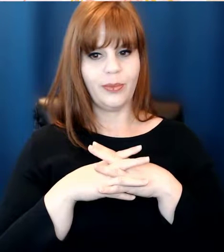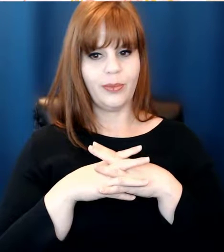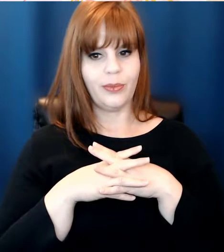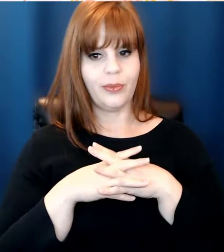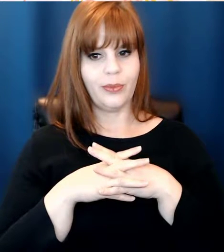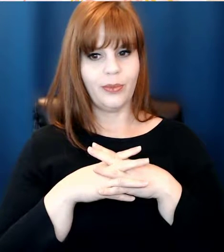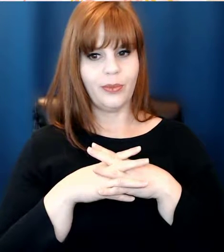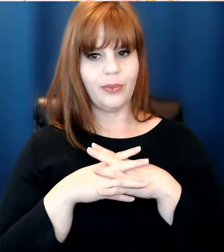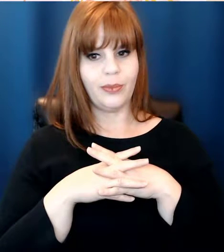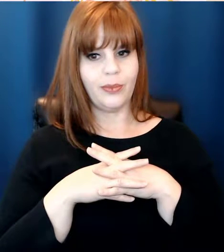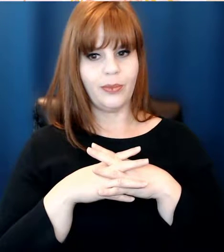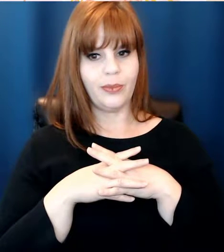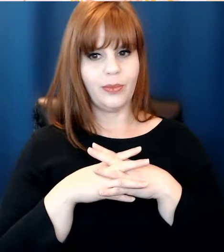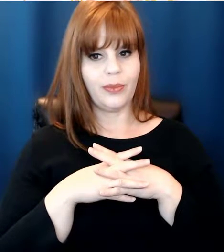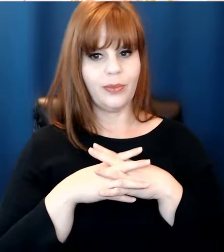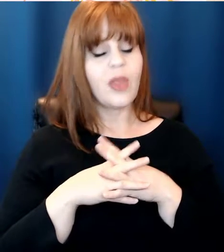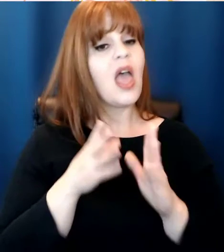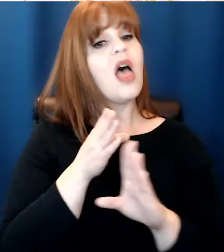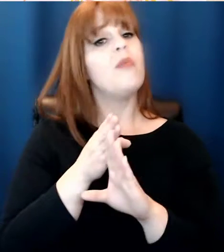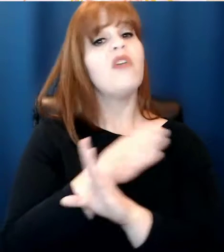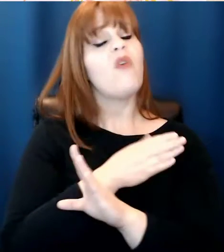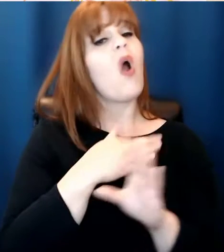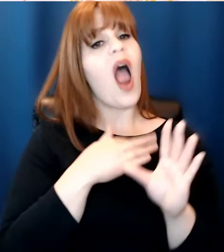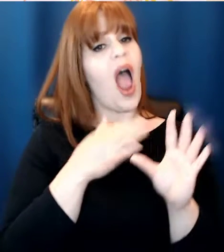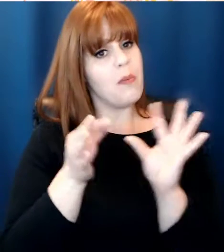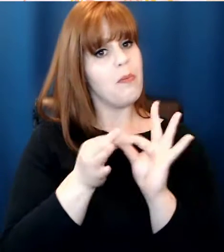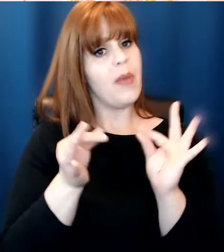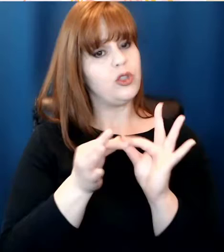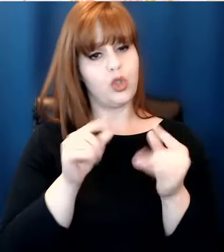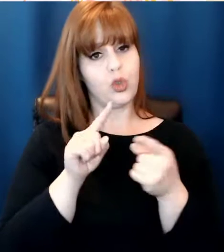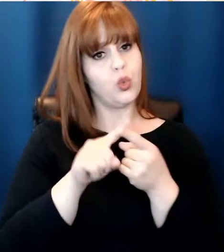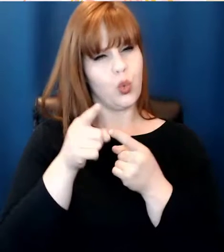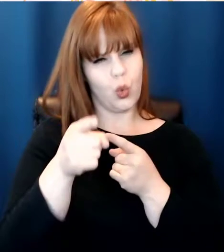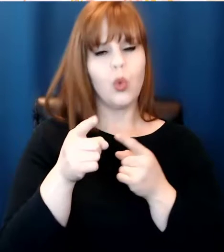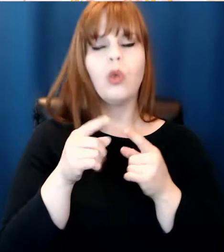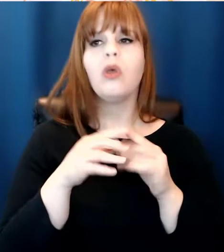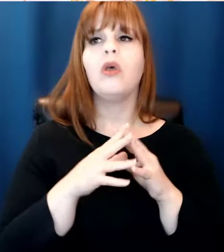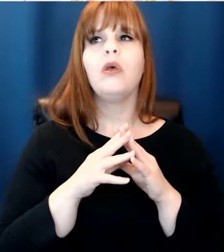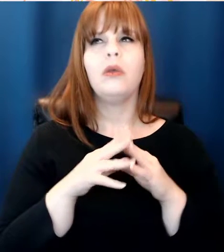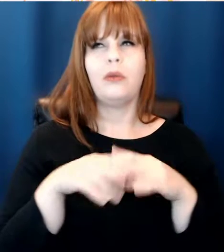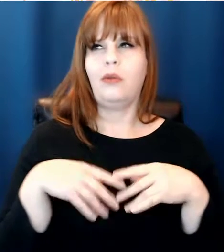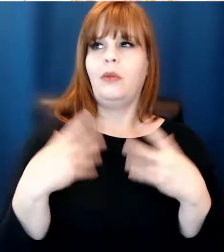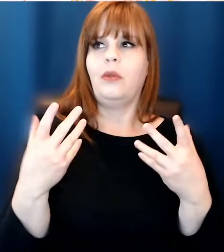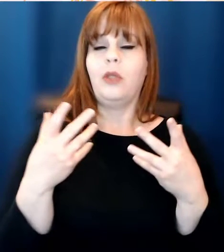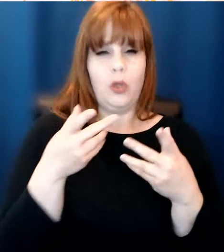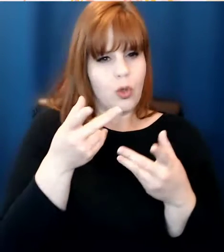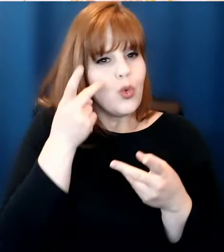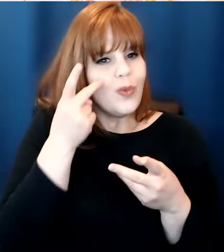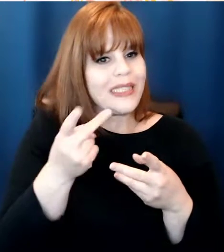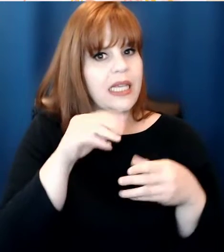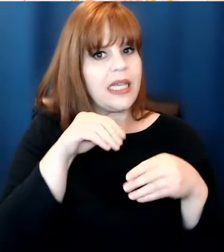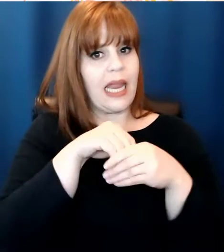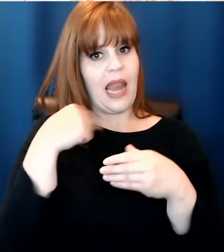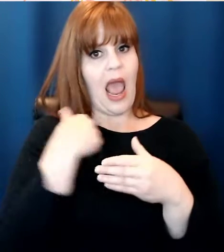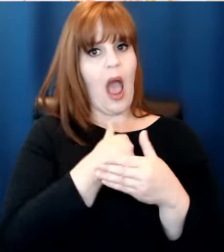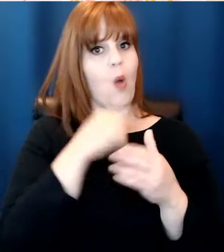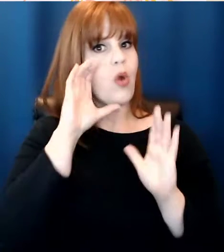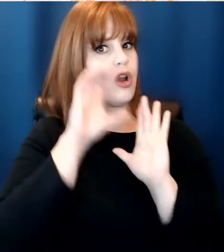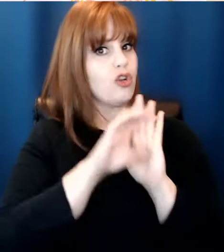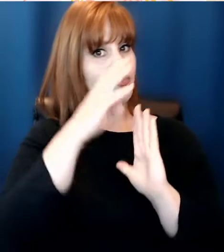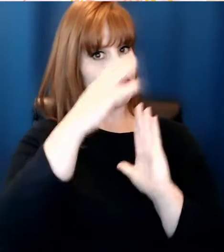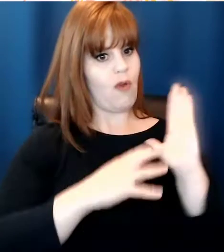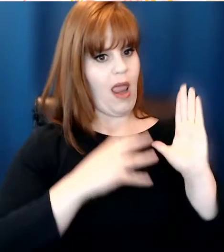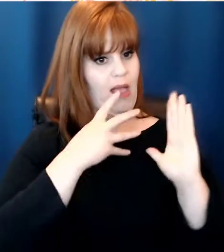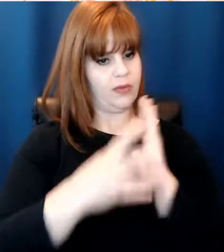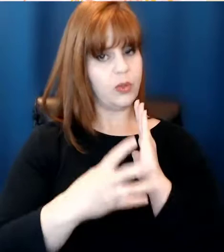All right. And so, before I had mentioned to you, what does, you've seen in the graphs